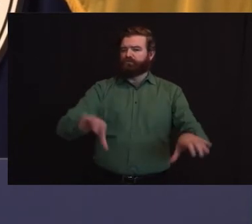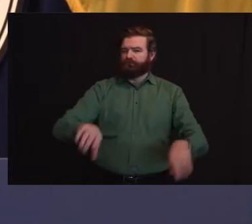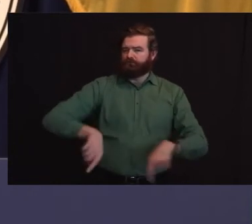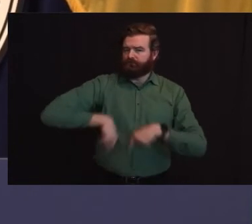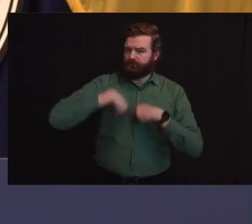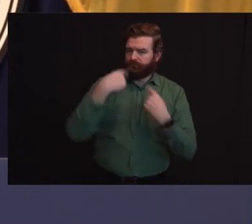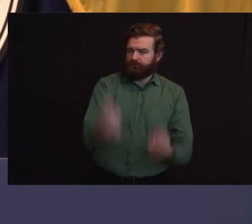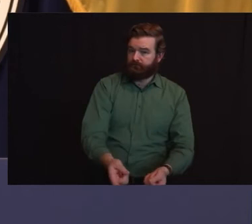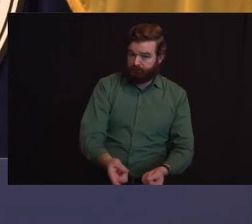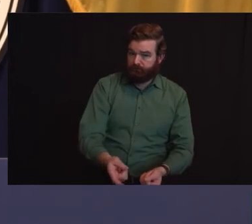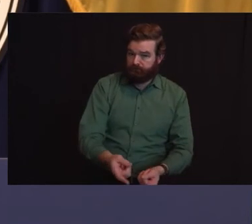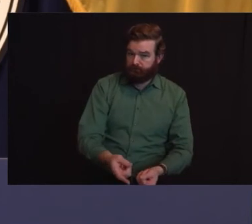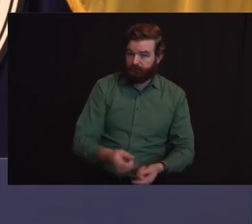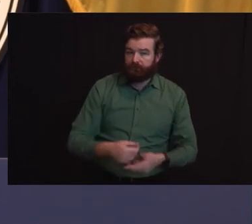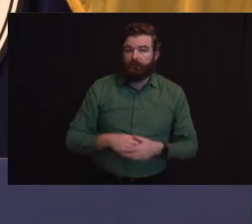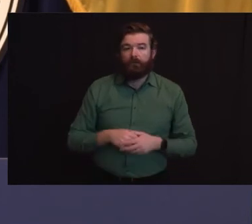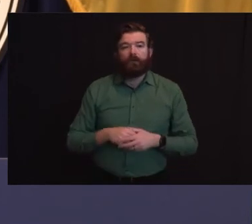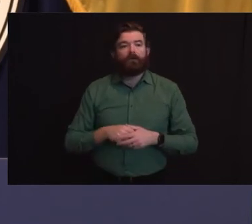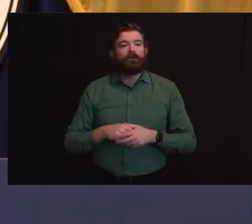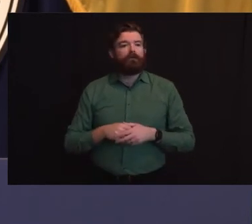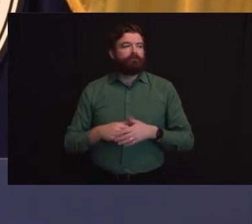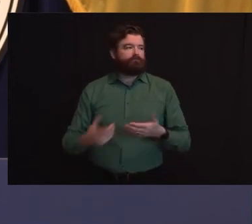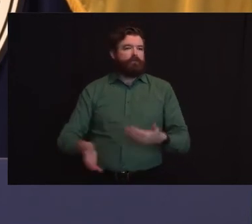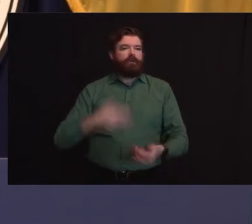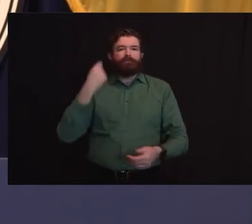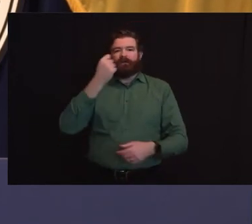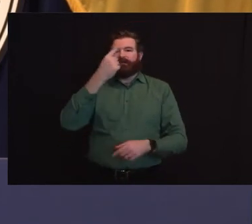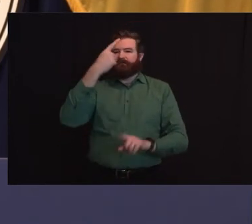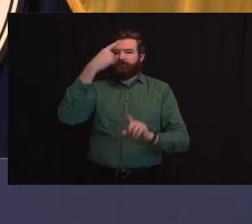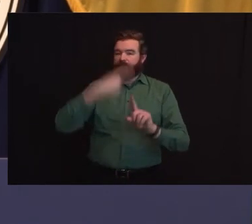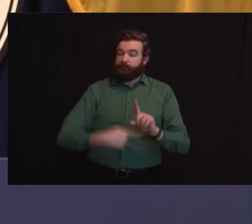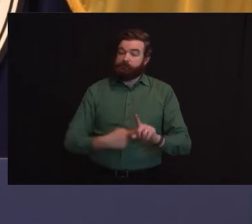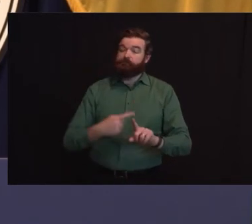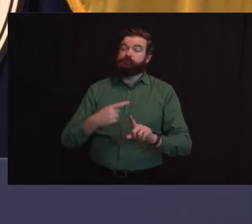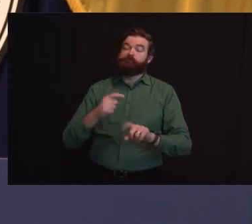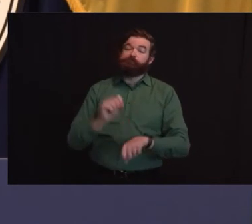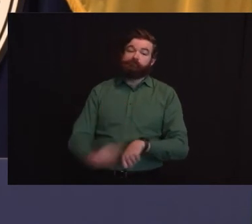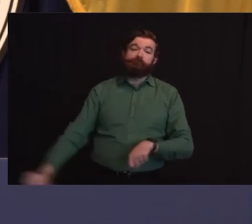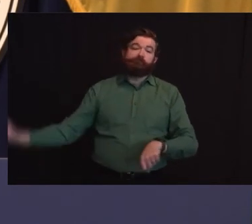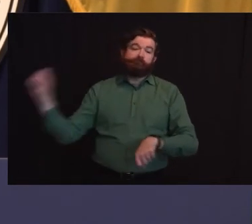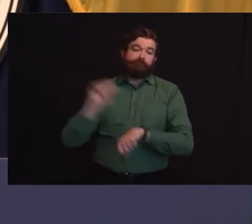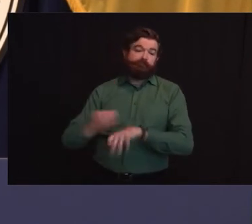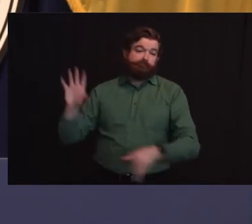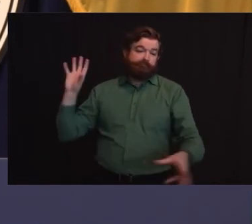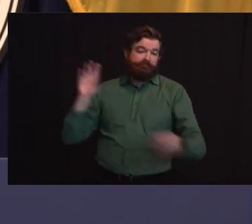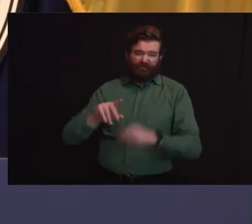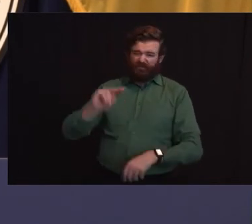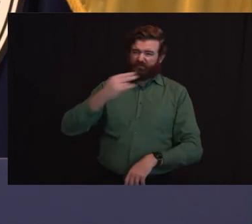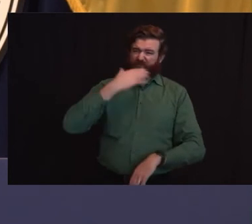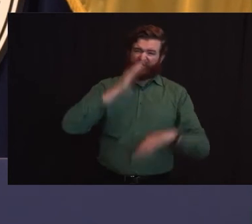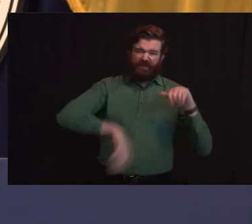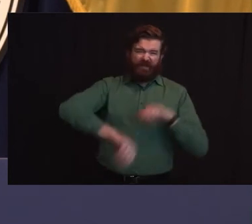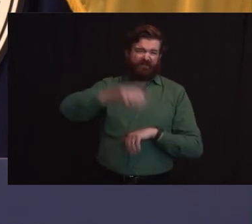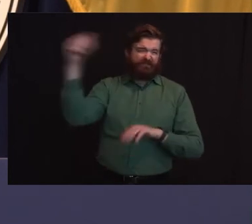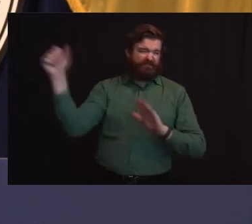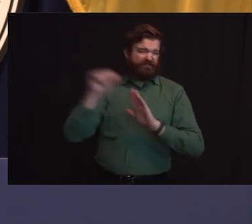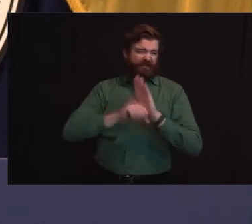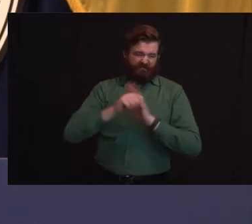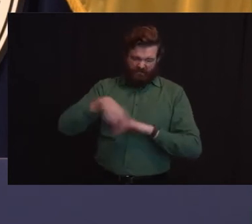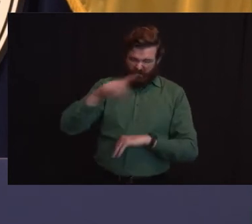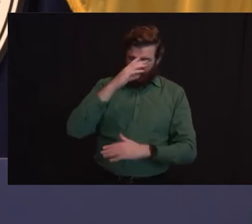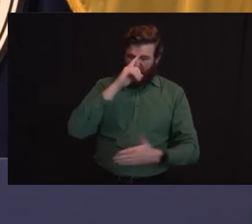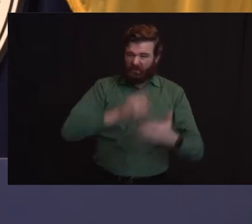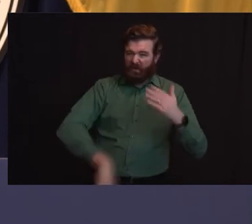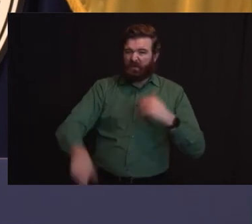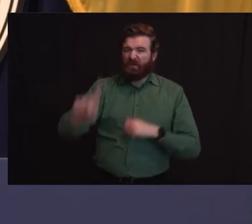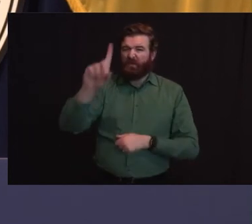that you've been doing now going on 11 months, and doing it better than any other state. The basic stuff still